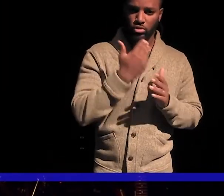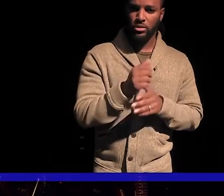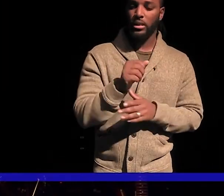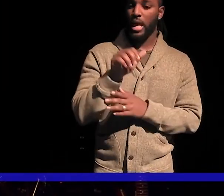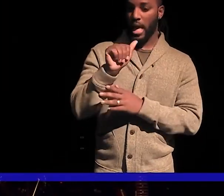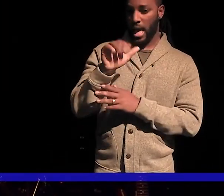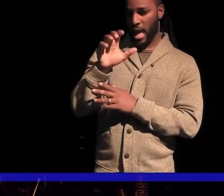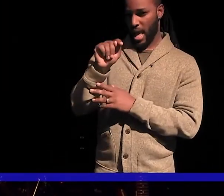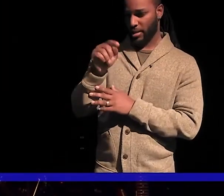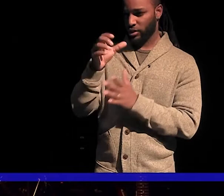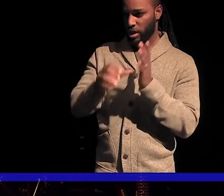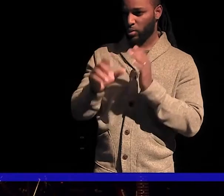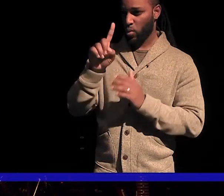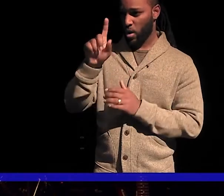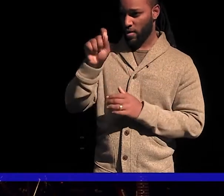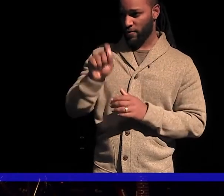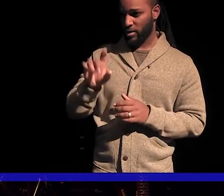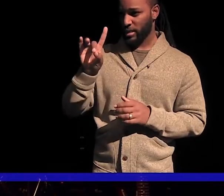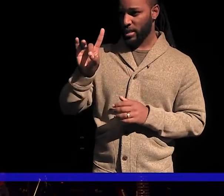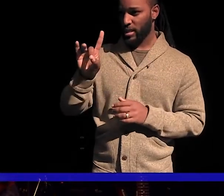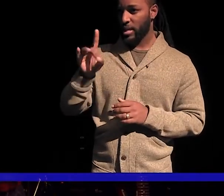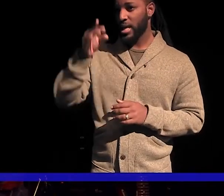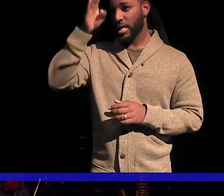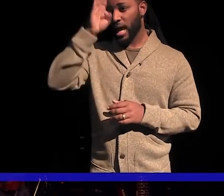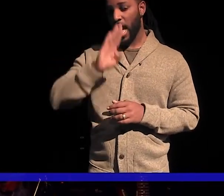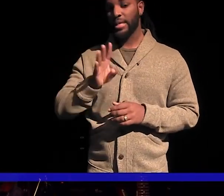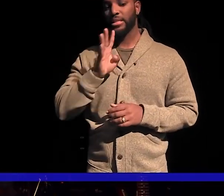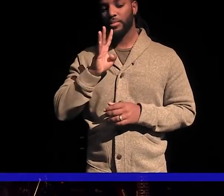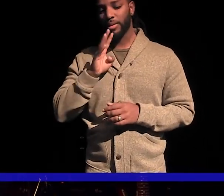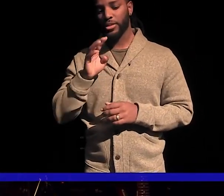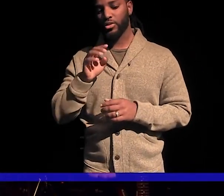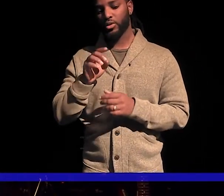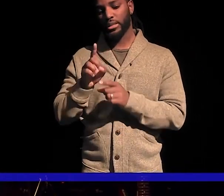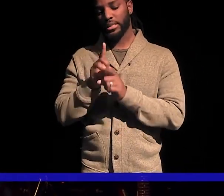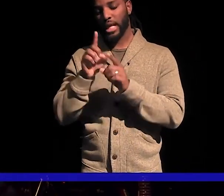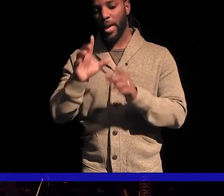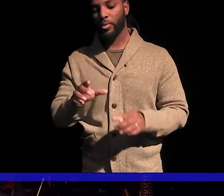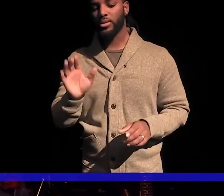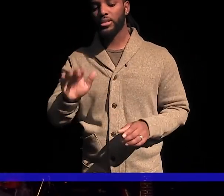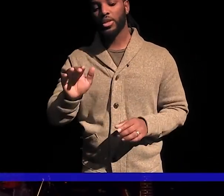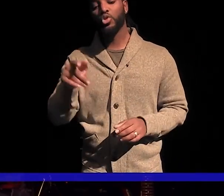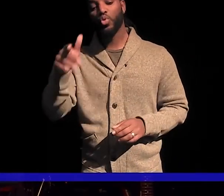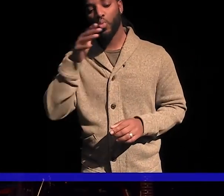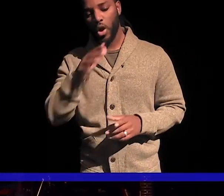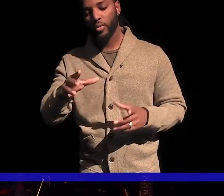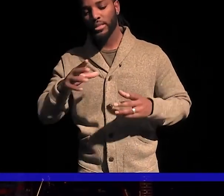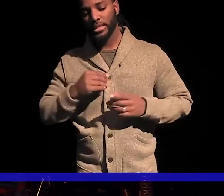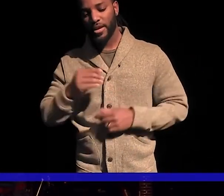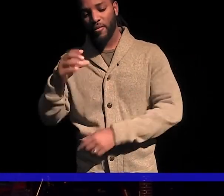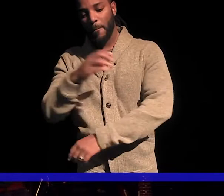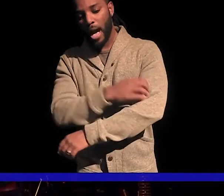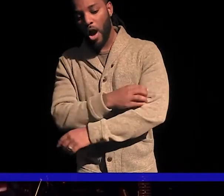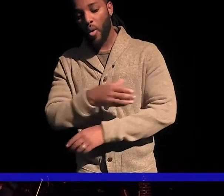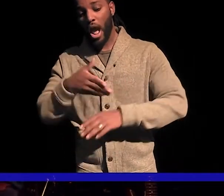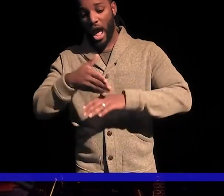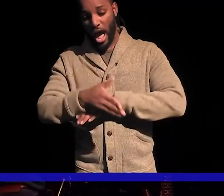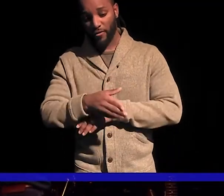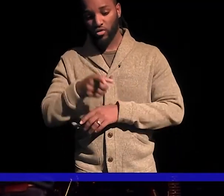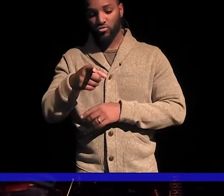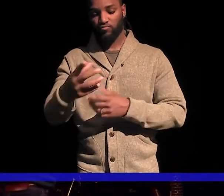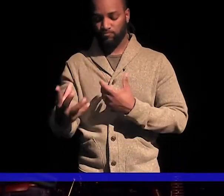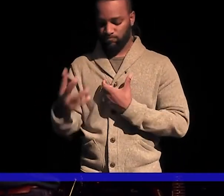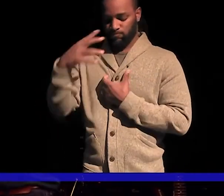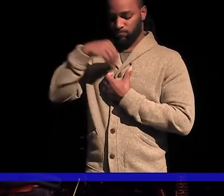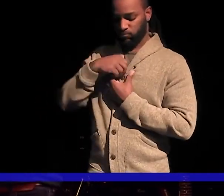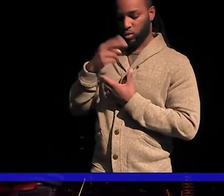1:8, the Lord speaks to the disciples and he tells them, "You will receive power after the Holy Spirit comes upon you. You will